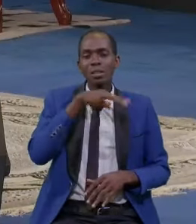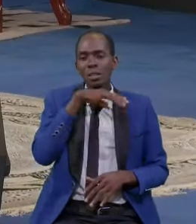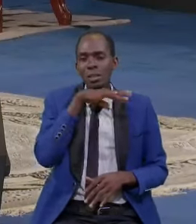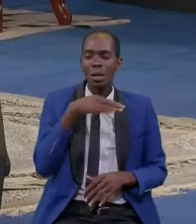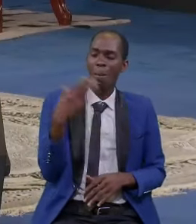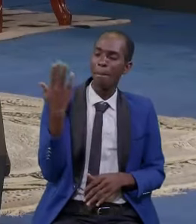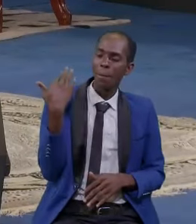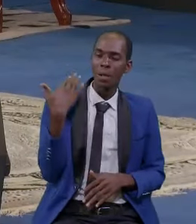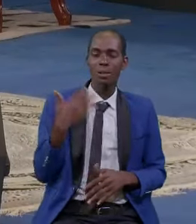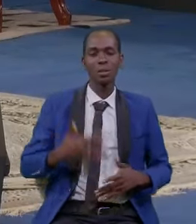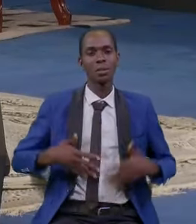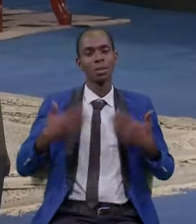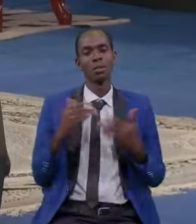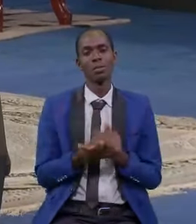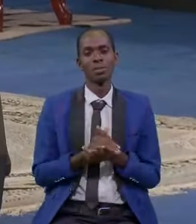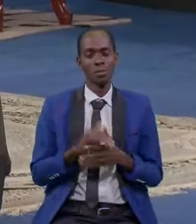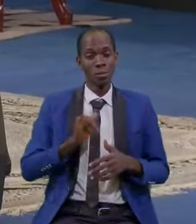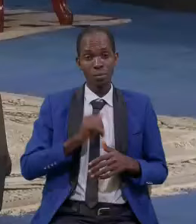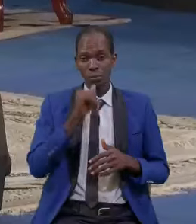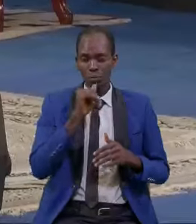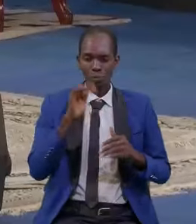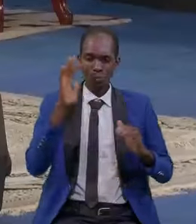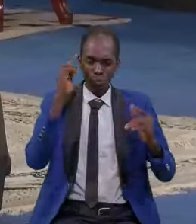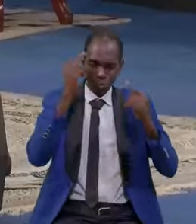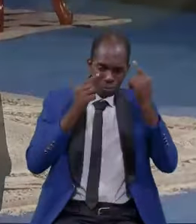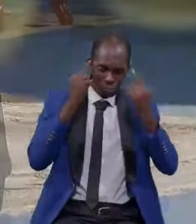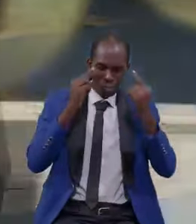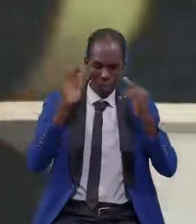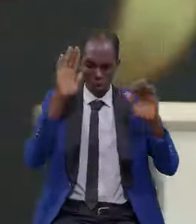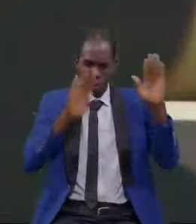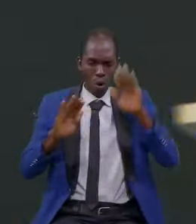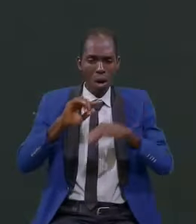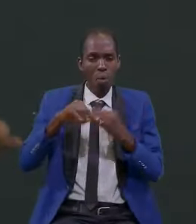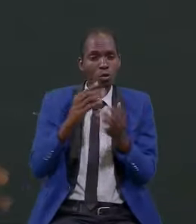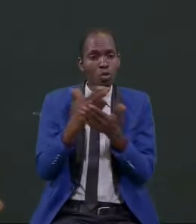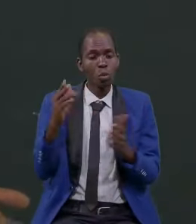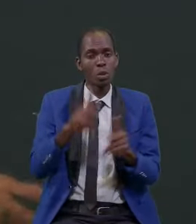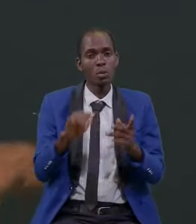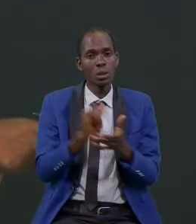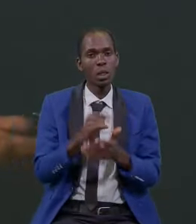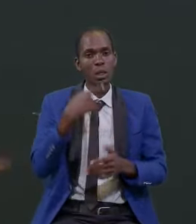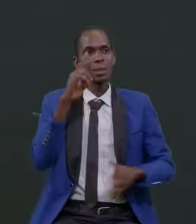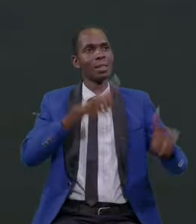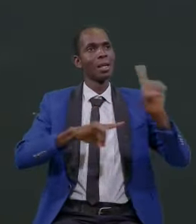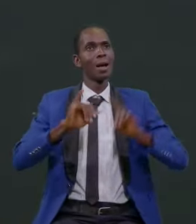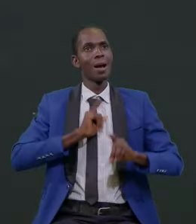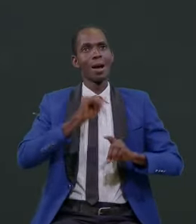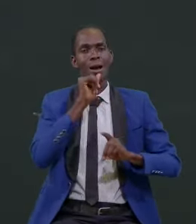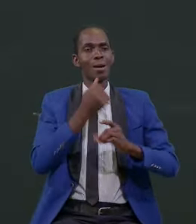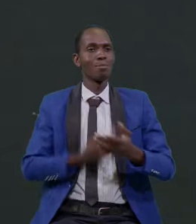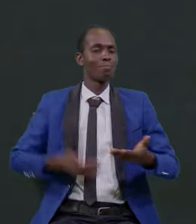life. I'm concerned about people that say, now I'm born again. And when you look